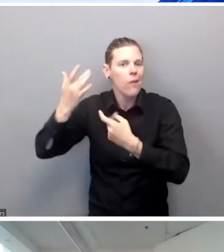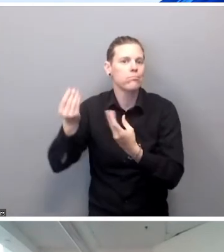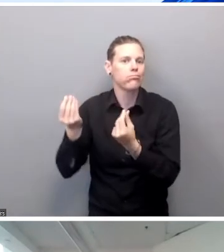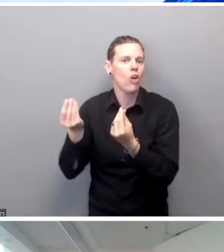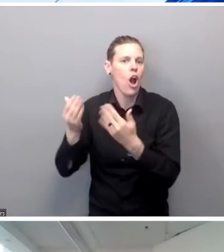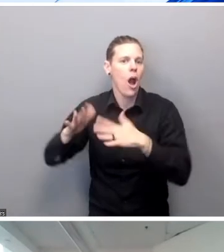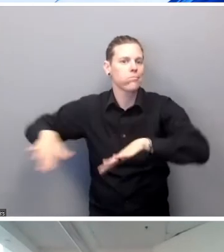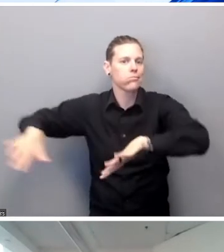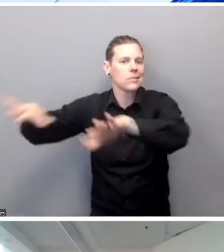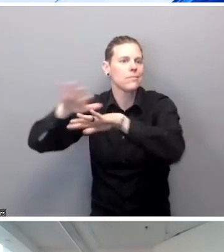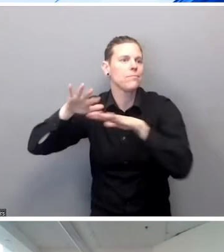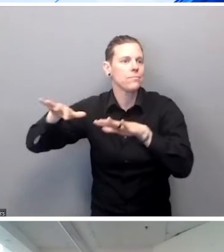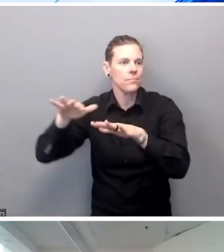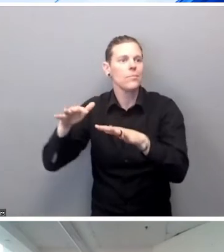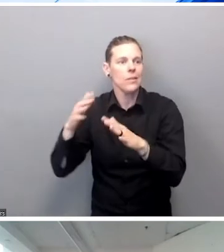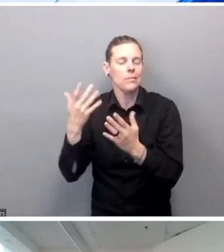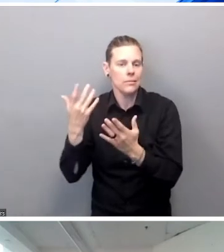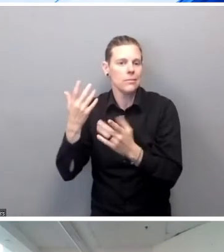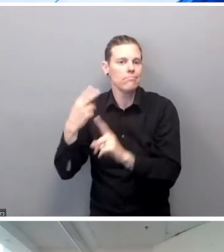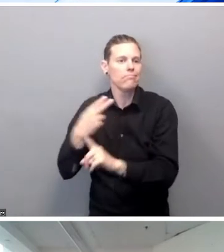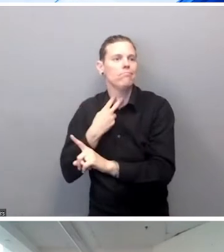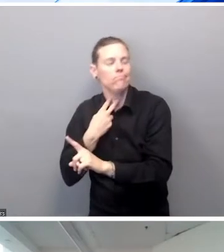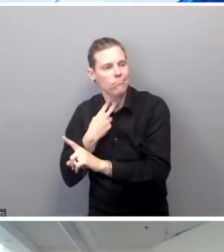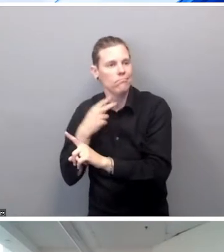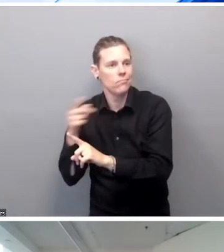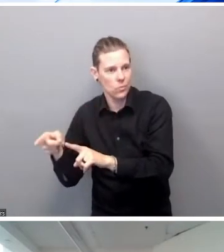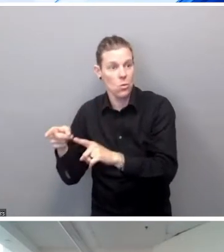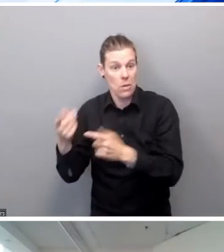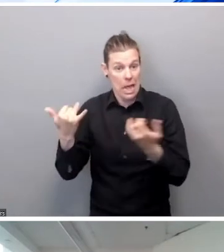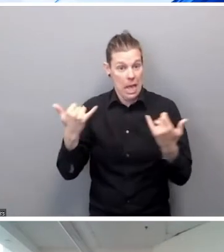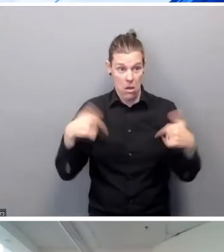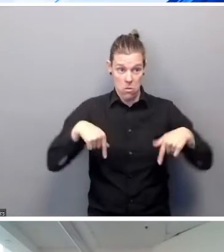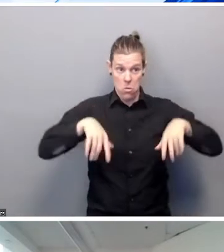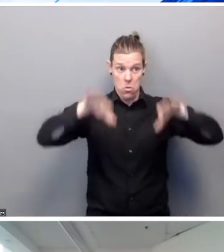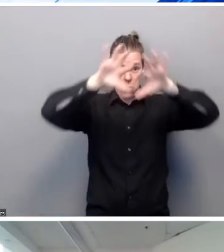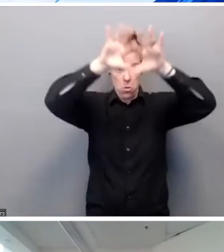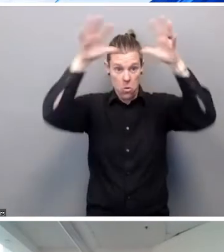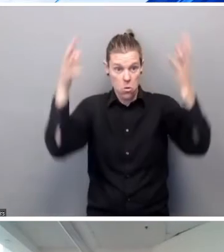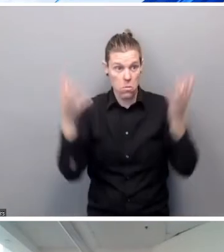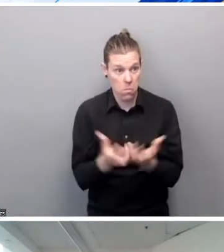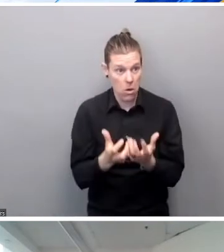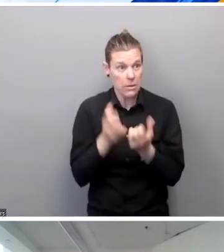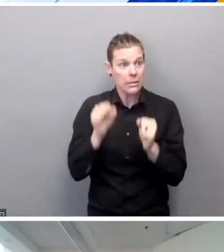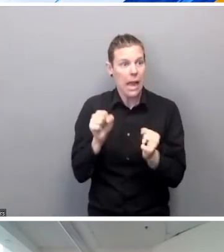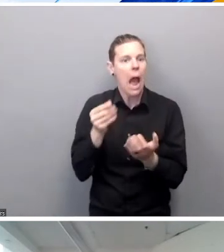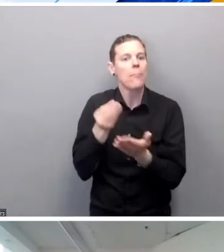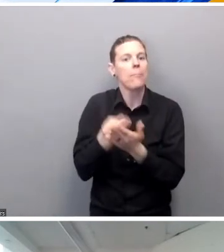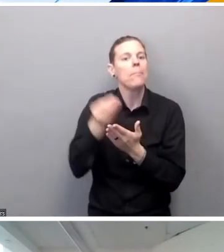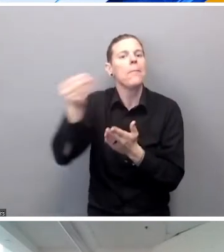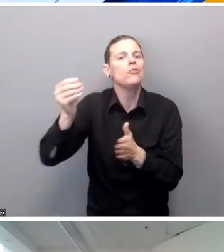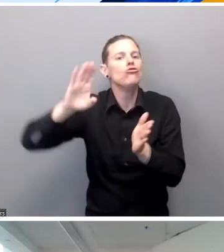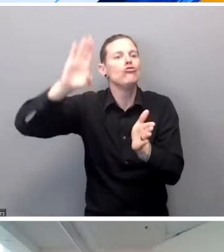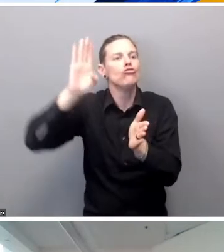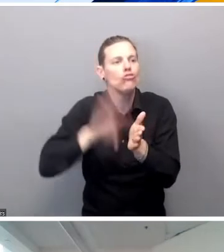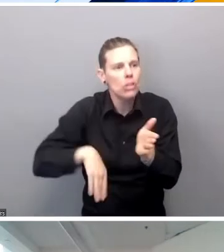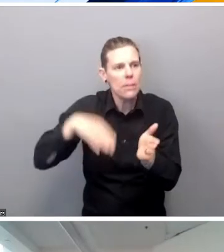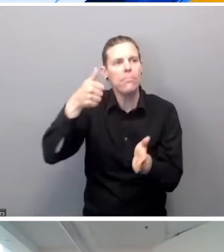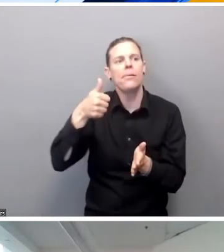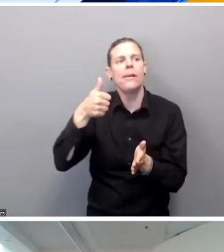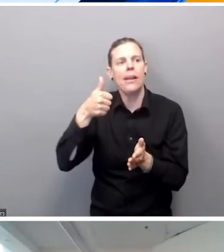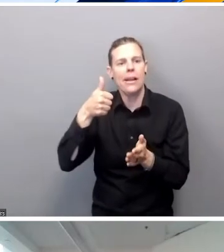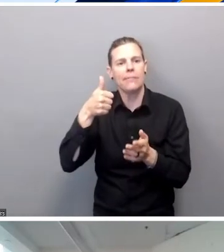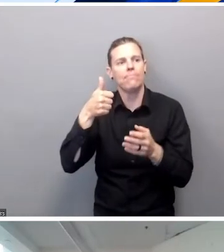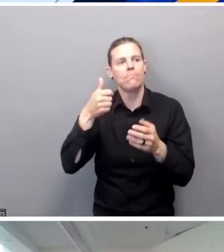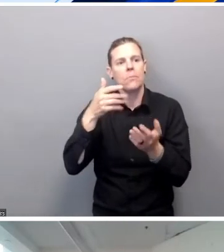that global South countries could access cheaper generic versions of COVID-19 vaccines and treatments. The measure